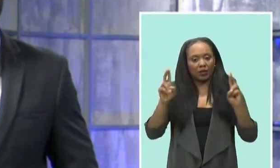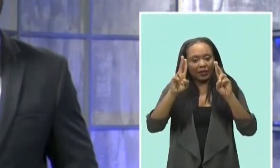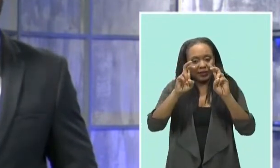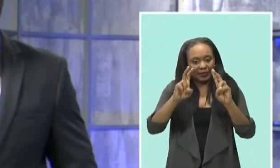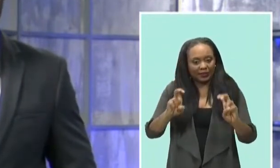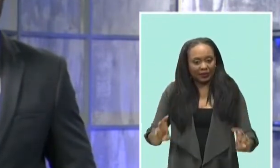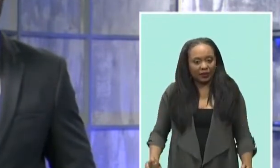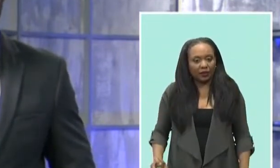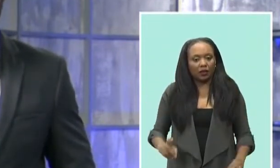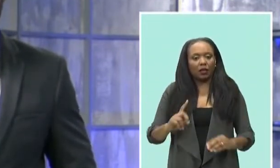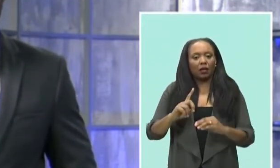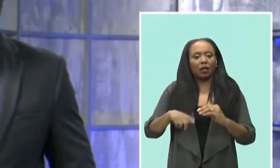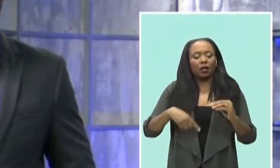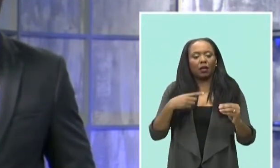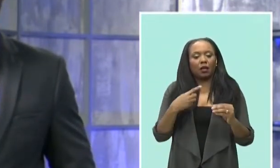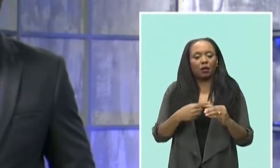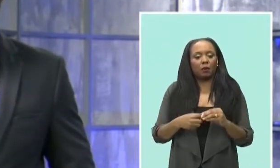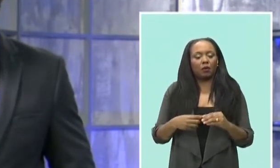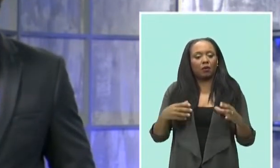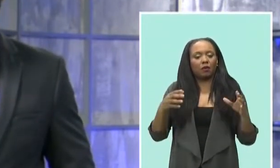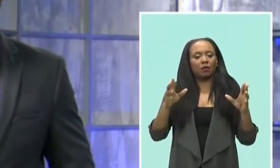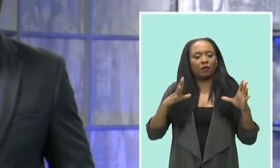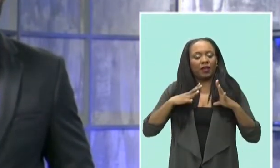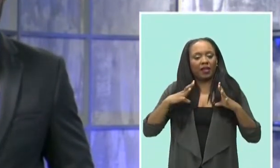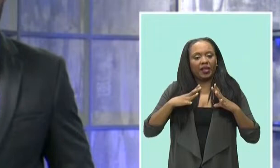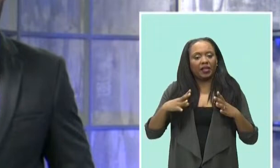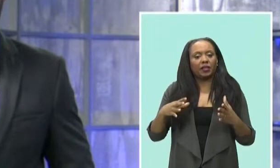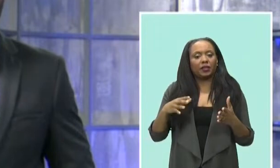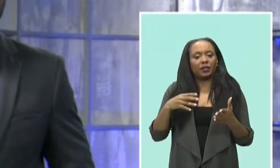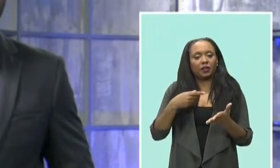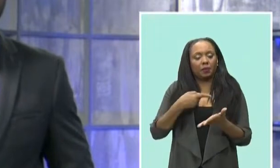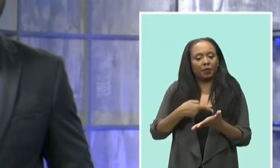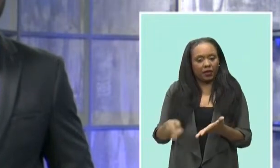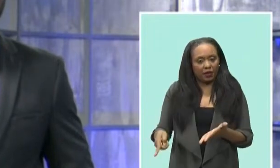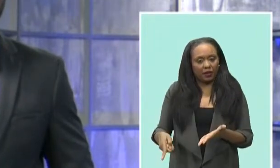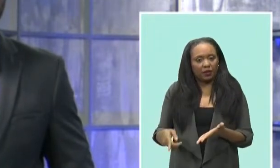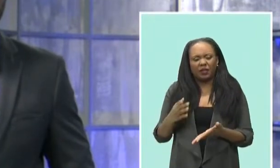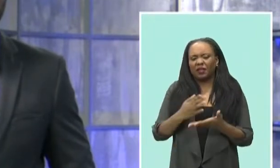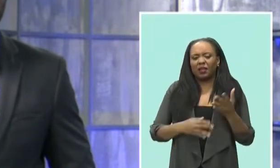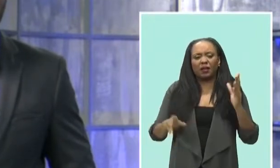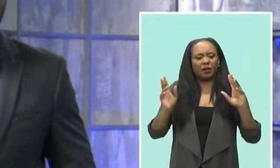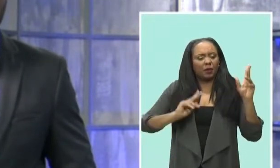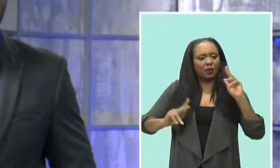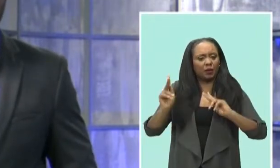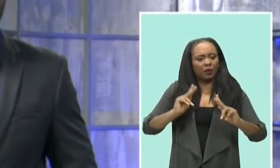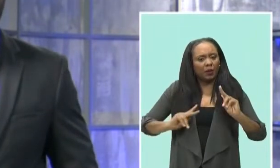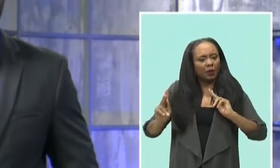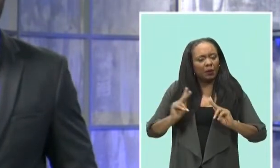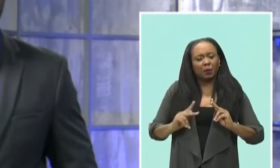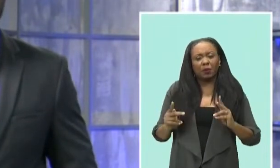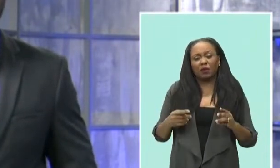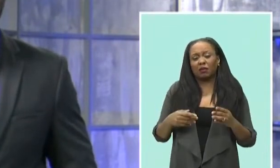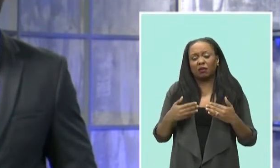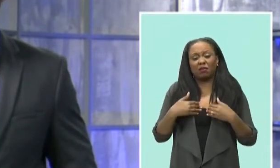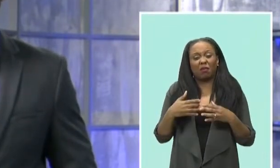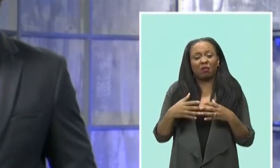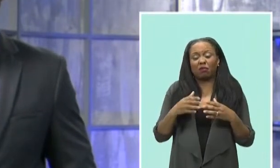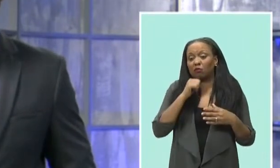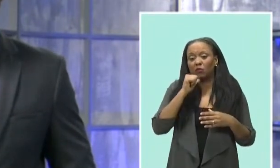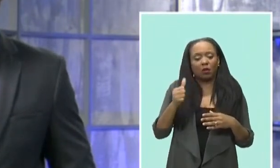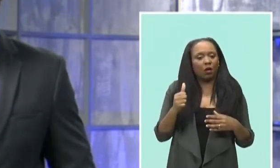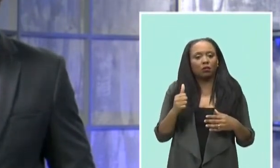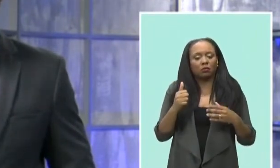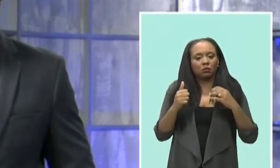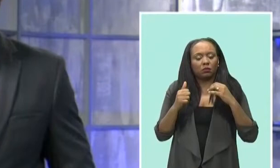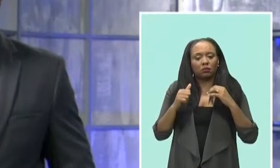announced an investigation into how much paid vacation leave has been issued to civil servants. The Prime Minister made the